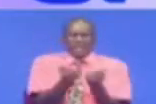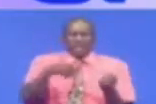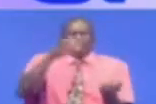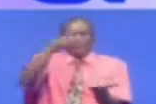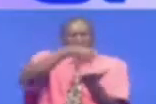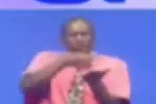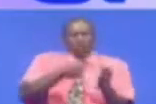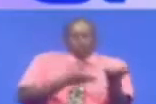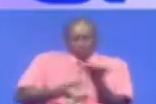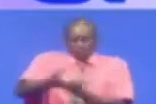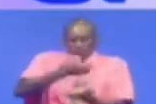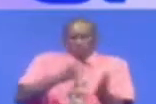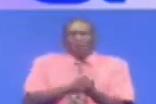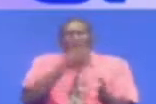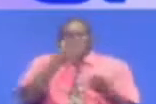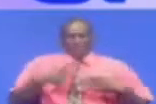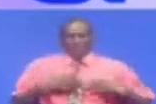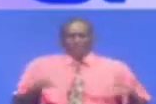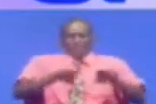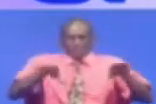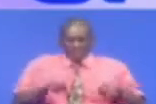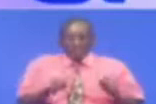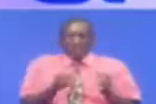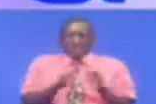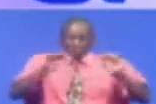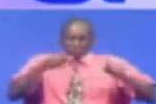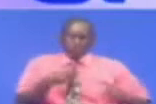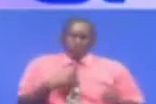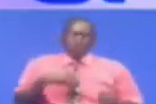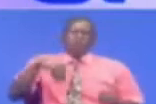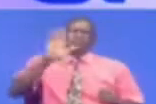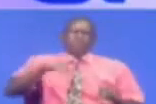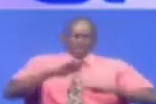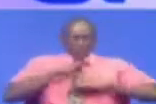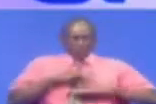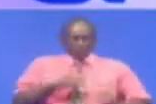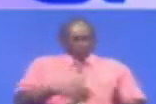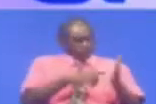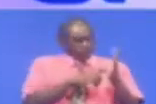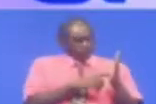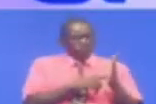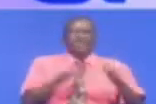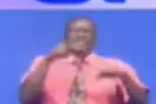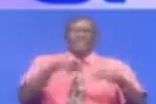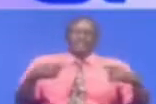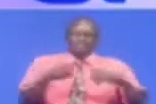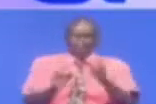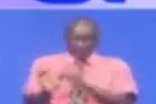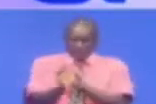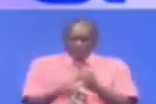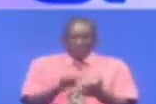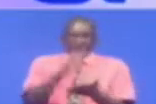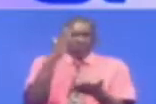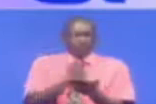economies, and better health system, and have more than enough illustrations across our countries that indeed